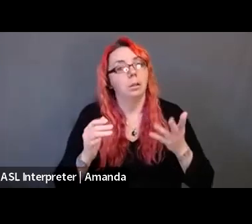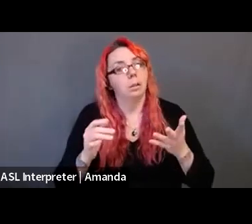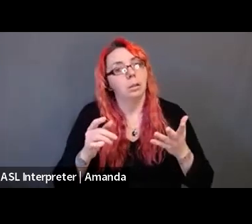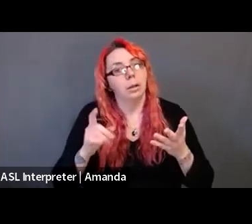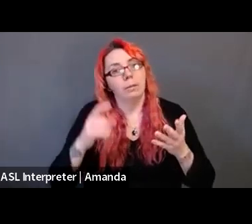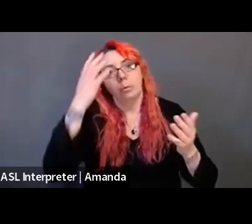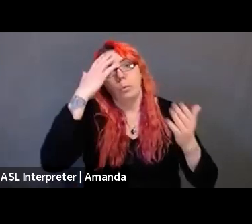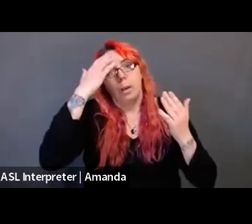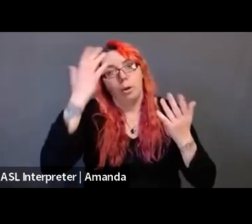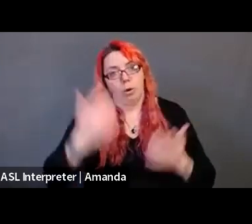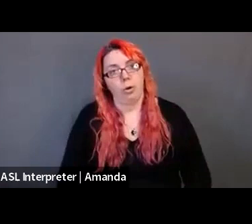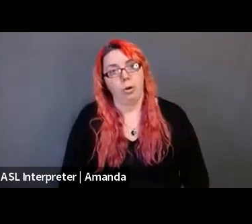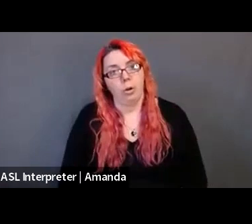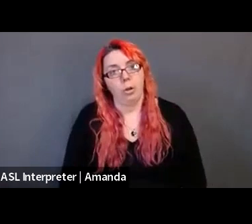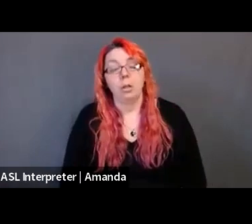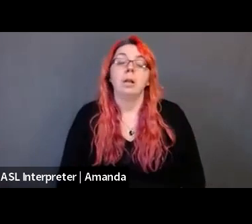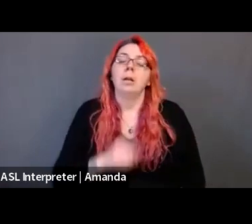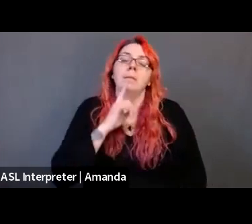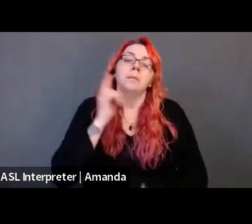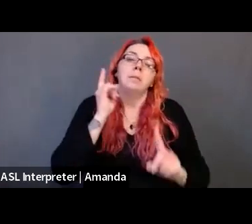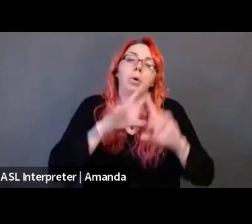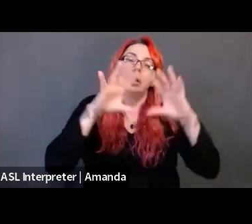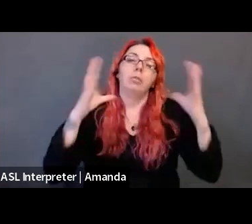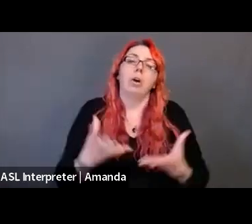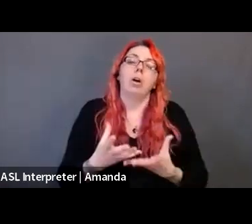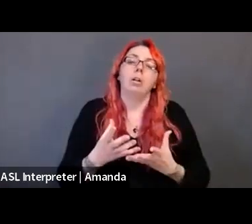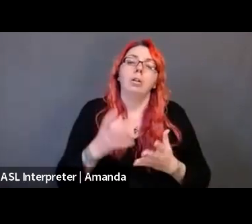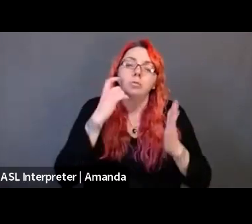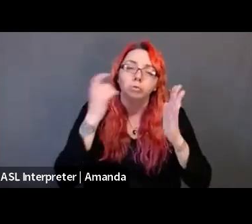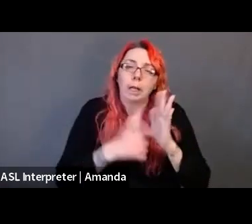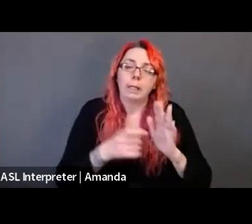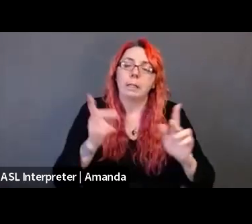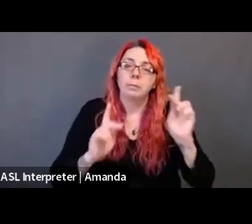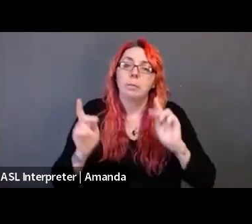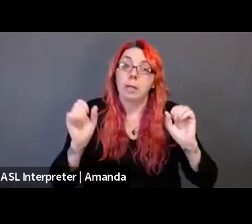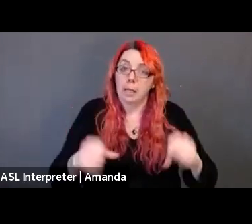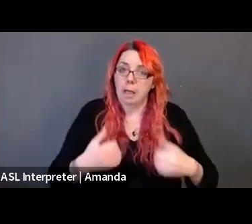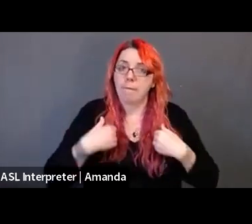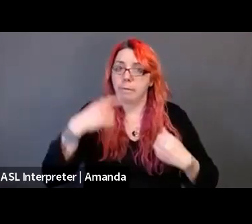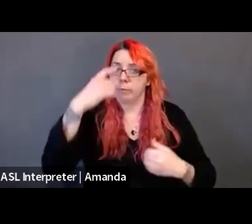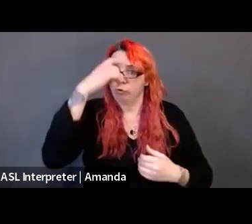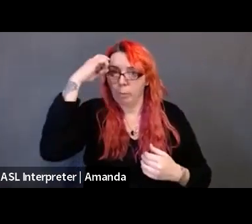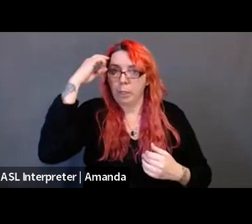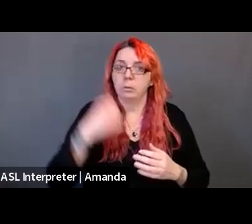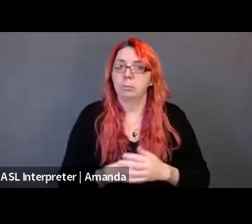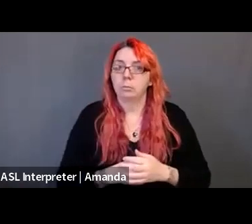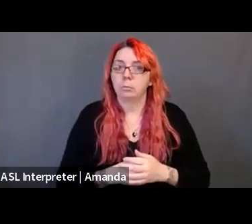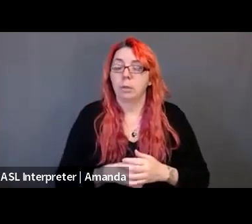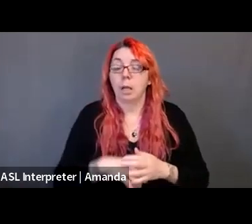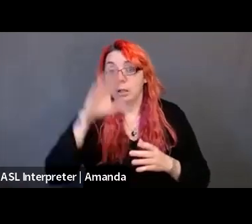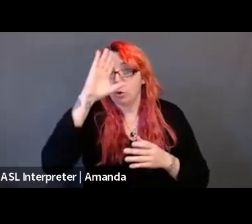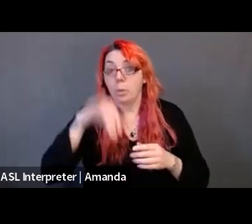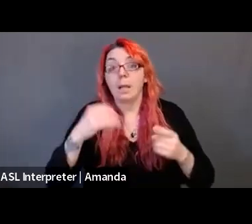aware of the prevalence of trauma, including in ourselves, recognition of when it happens, the impact, so that fight, flight, or